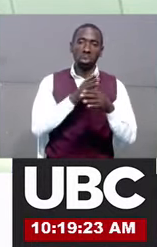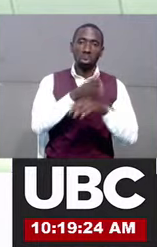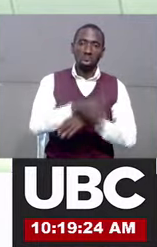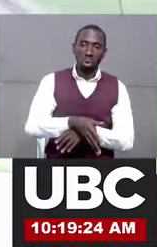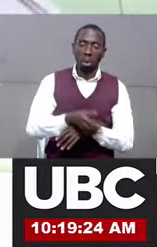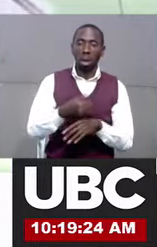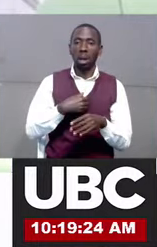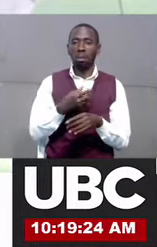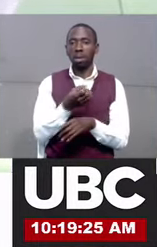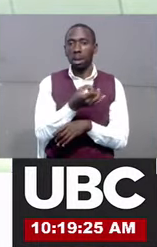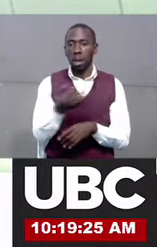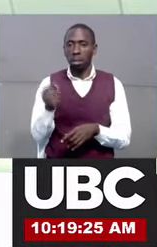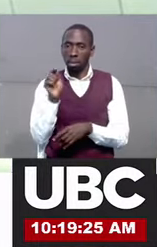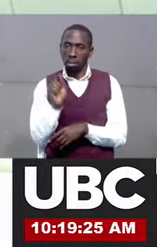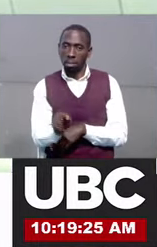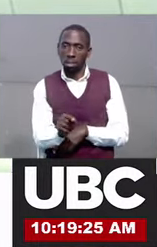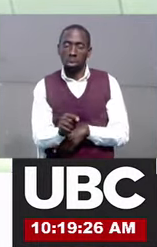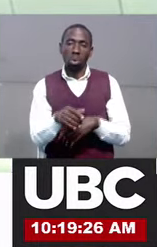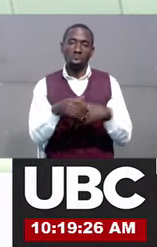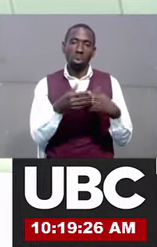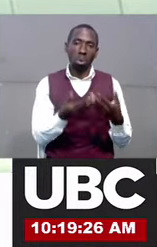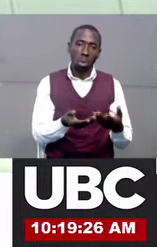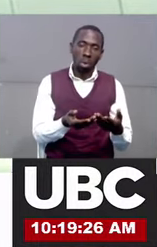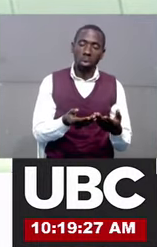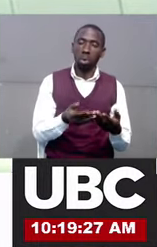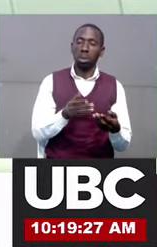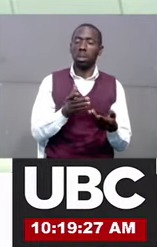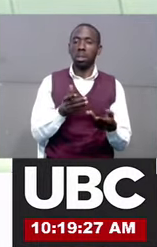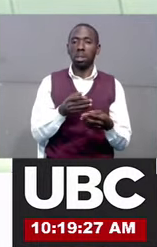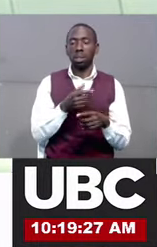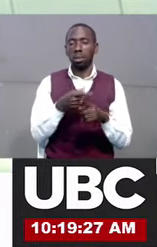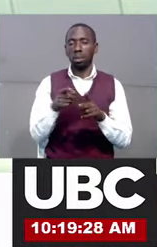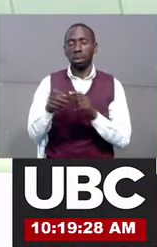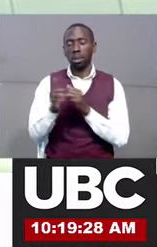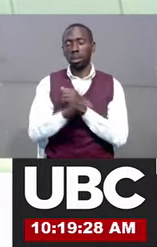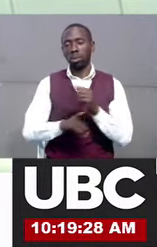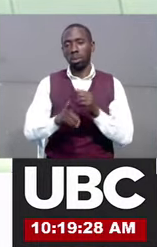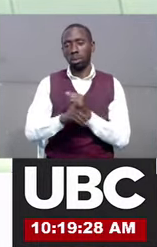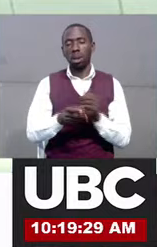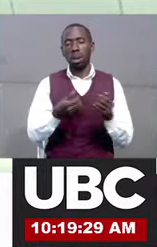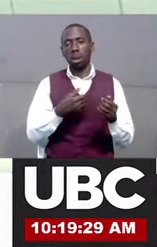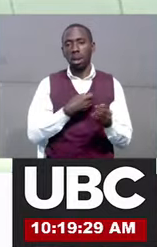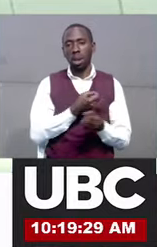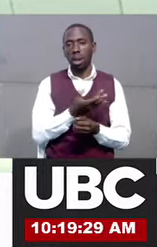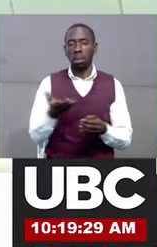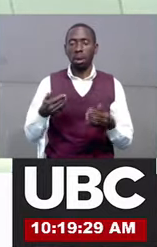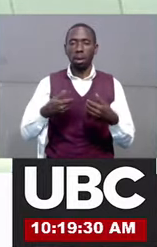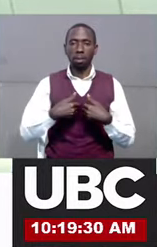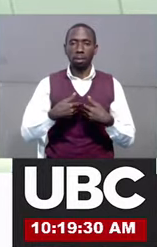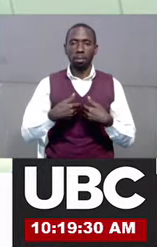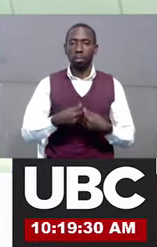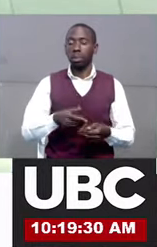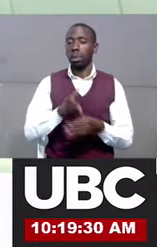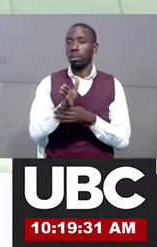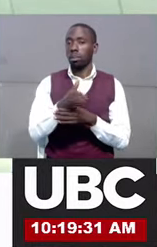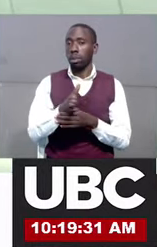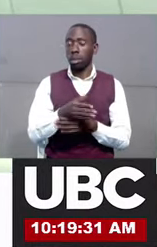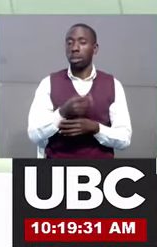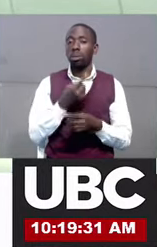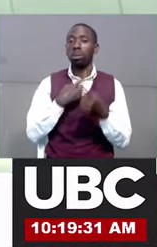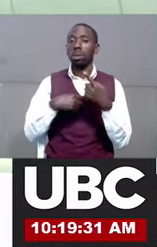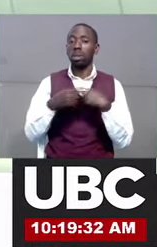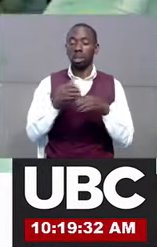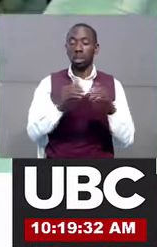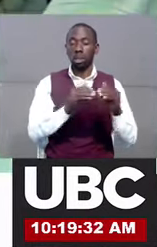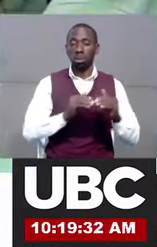got this number of the beneficiaries of the loan scheme. Thank you. Thank you. Minister, we need equity and